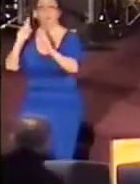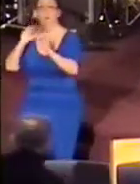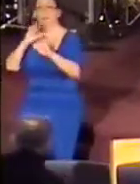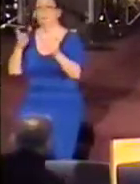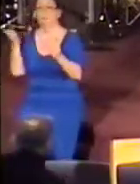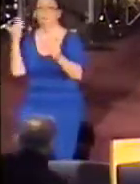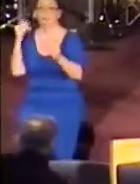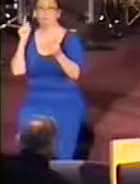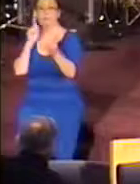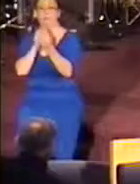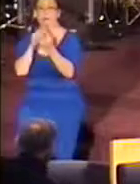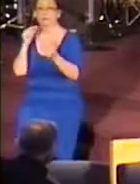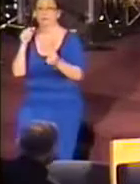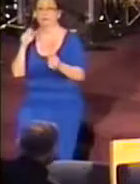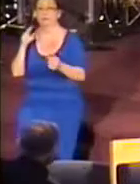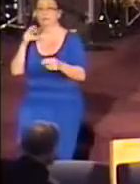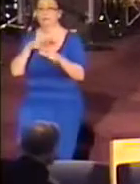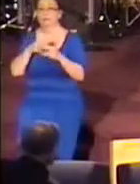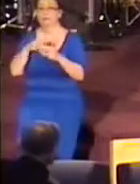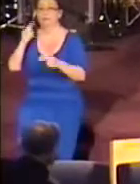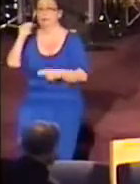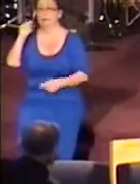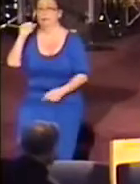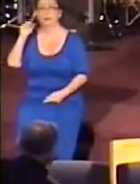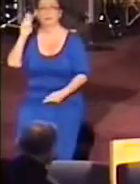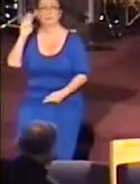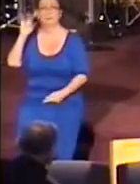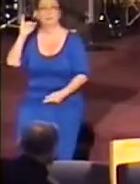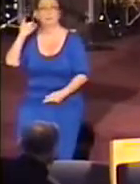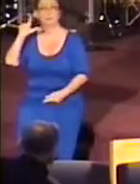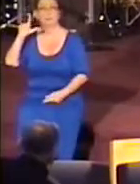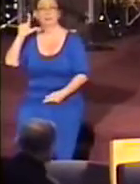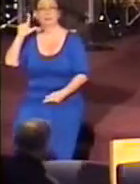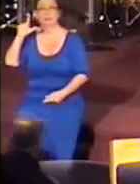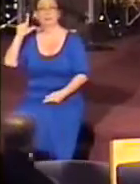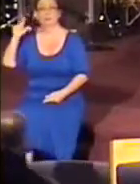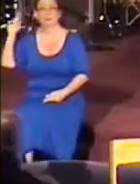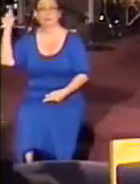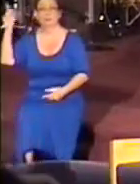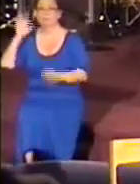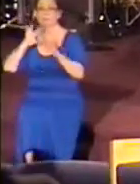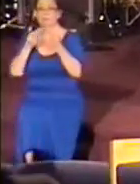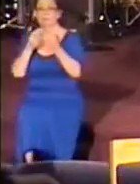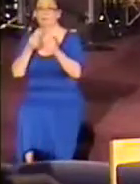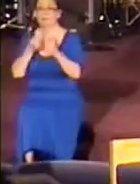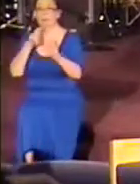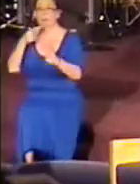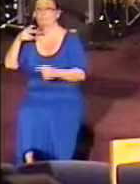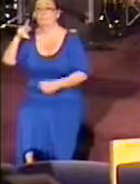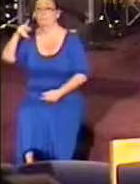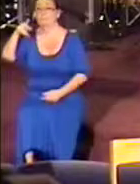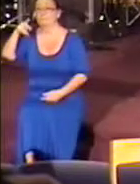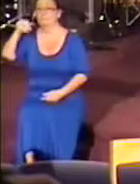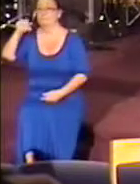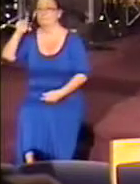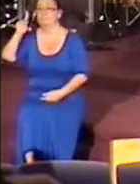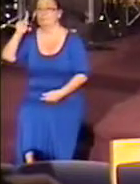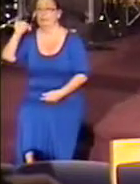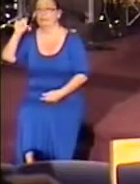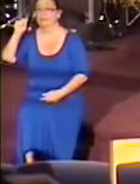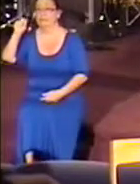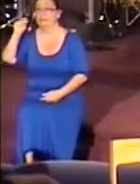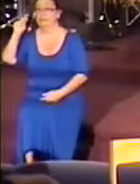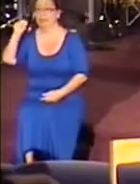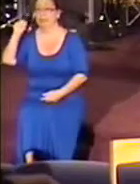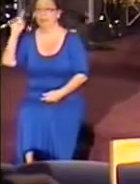person. His name is Nabil Qureshi. And Nabil, his parents were from Pakistan, and they immigrated to the United States many years ago, and